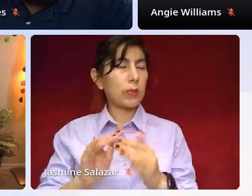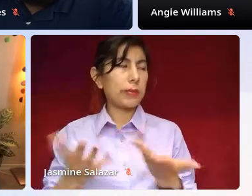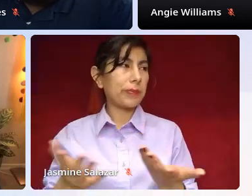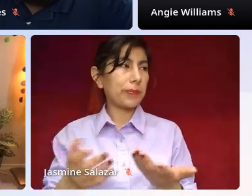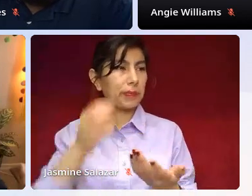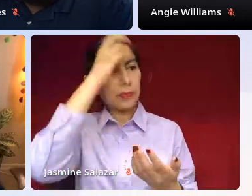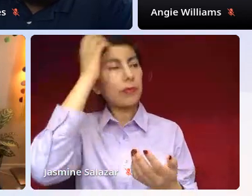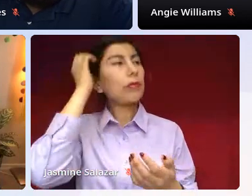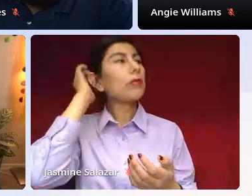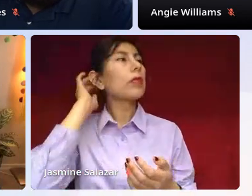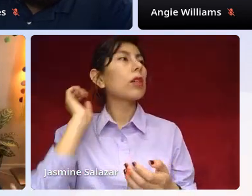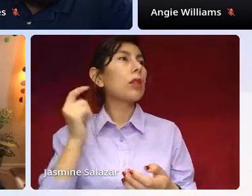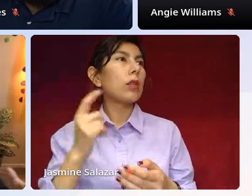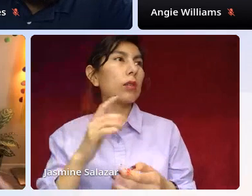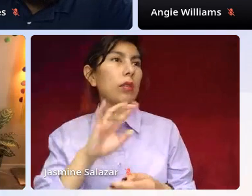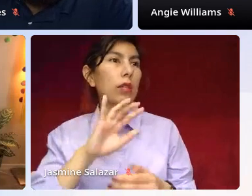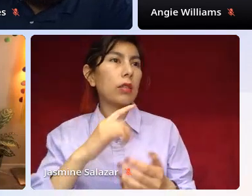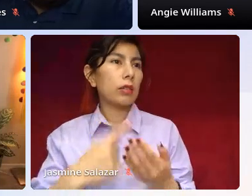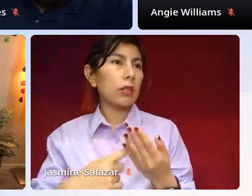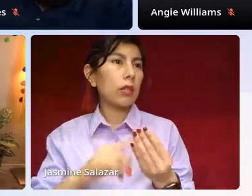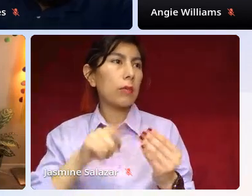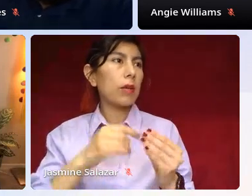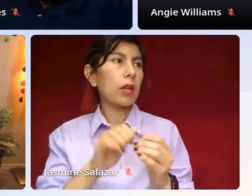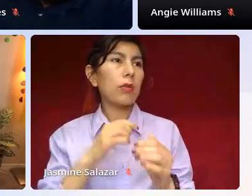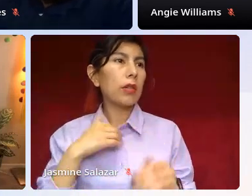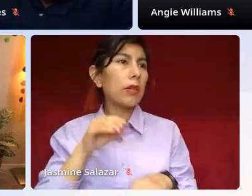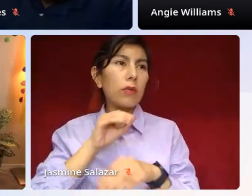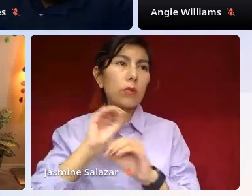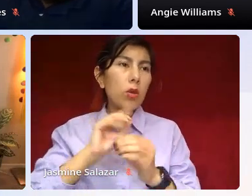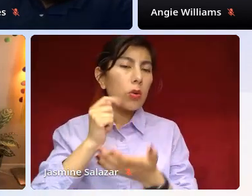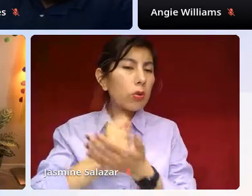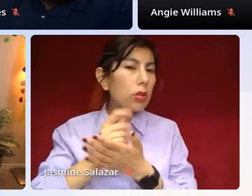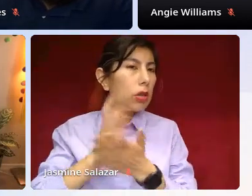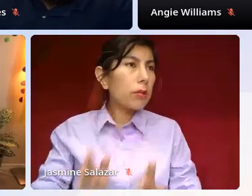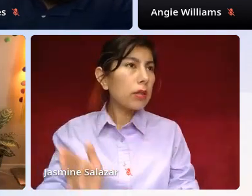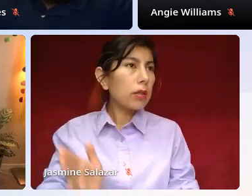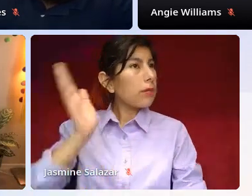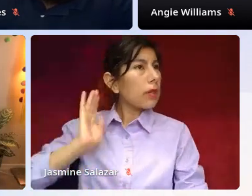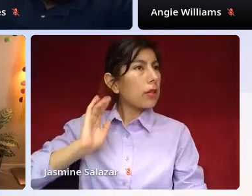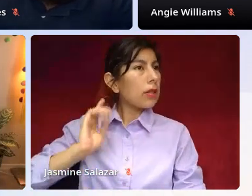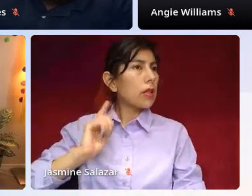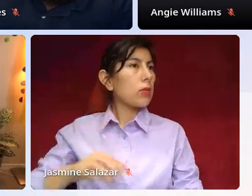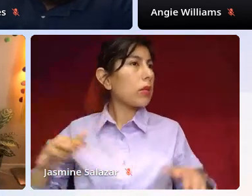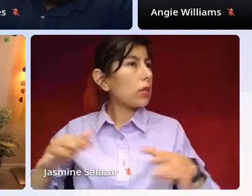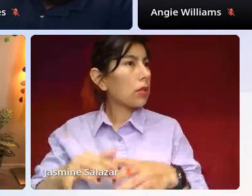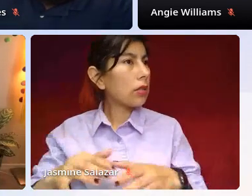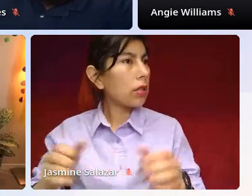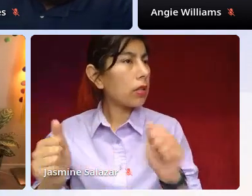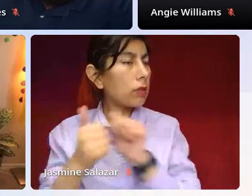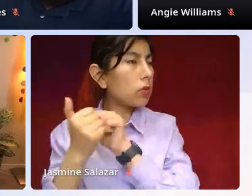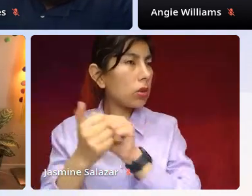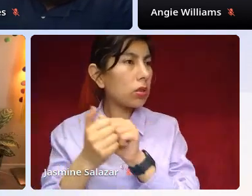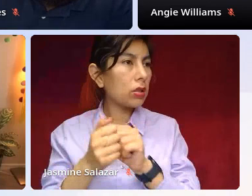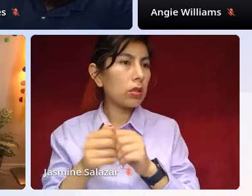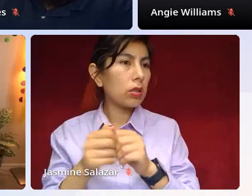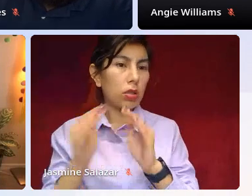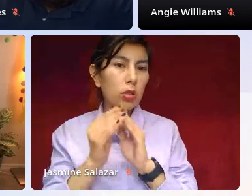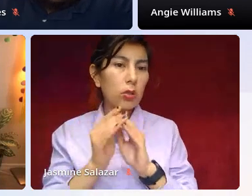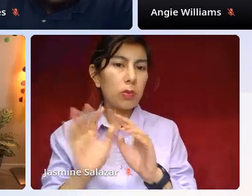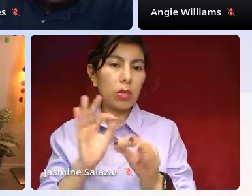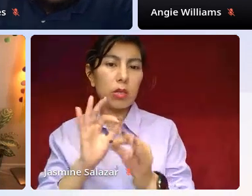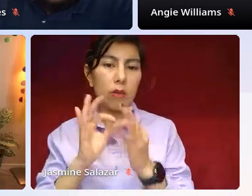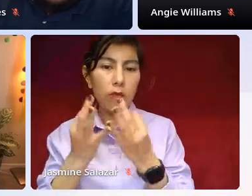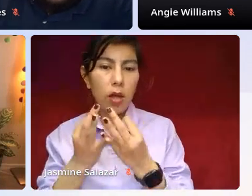have therapists back in the day. We came together as a community, as a family. We helped and supported each